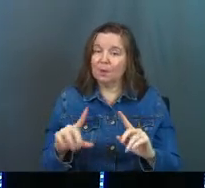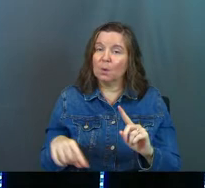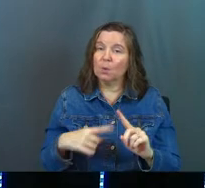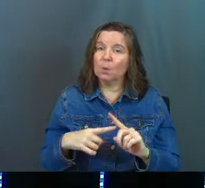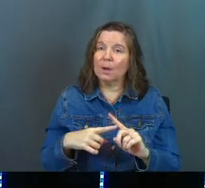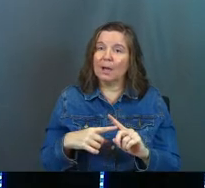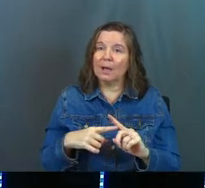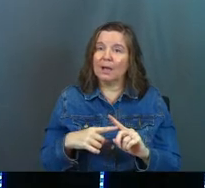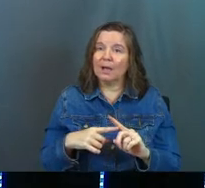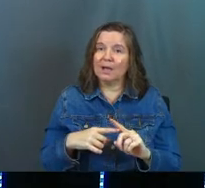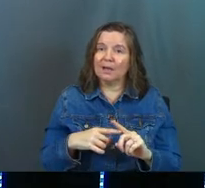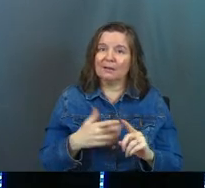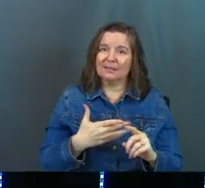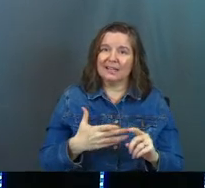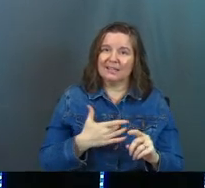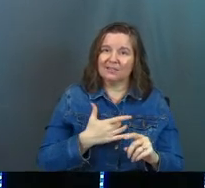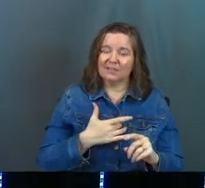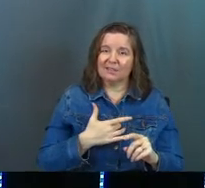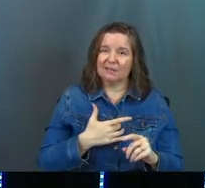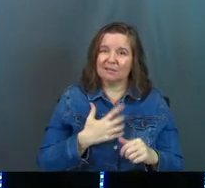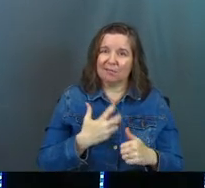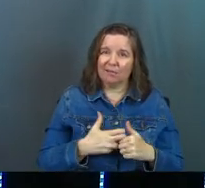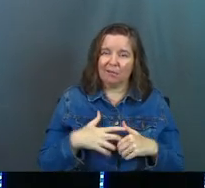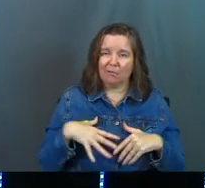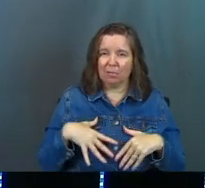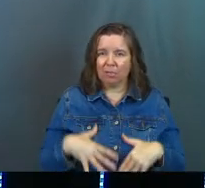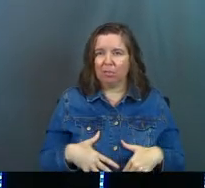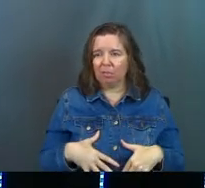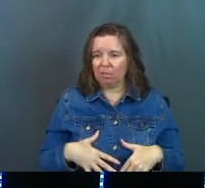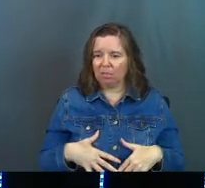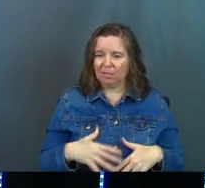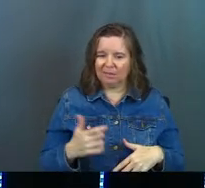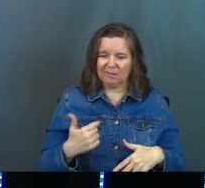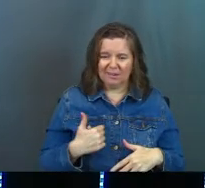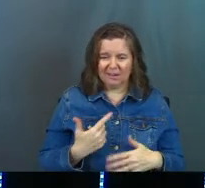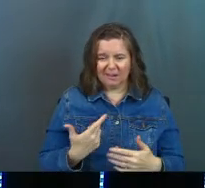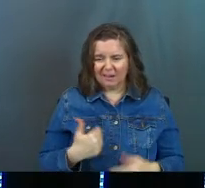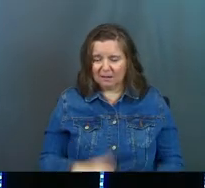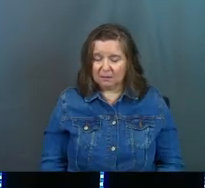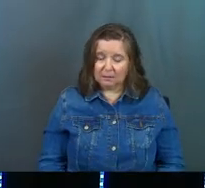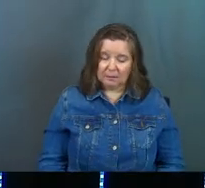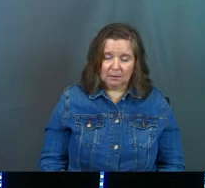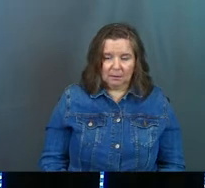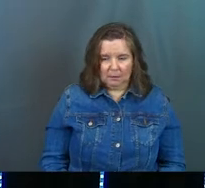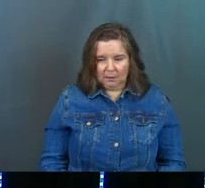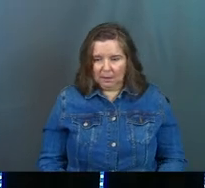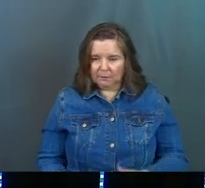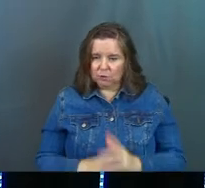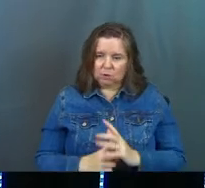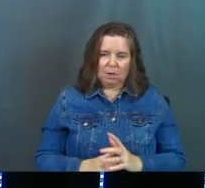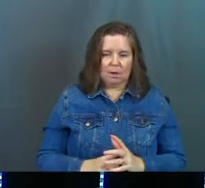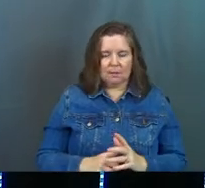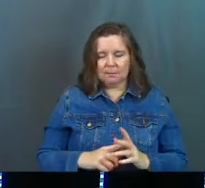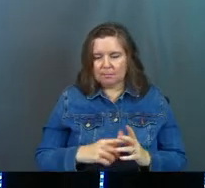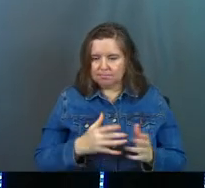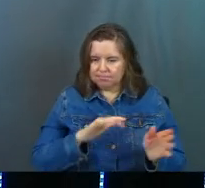But when the engine is cold and dead, and you're like, am I going to be the one to start it